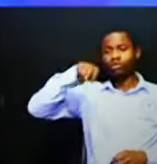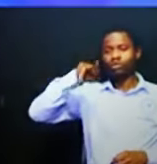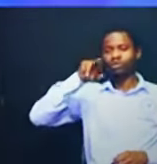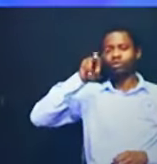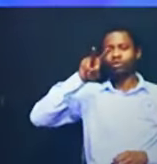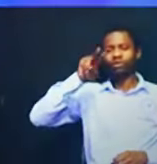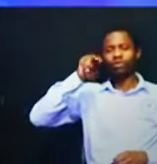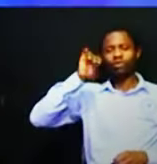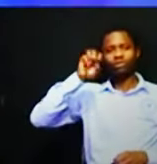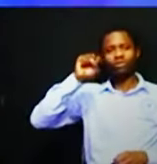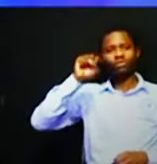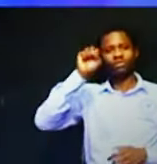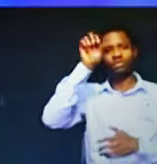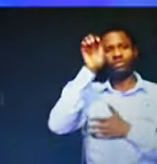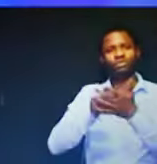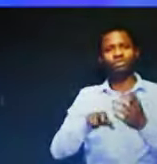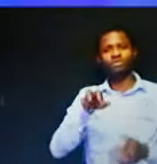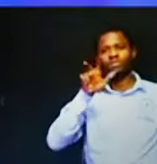10-11.